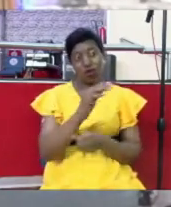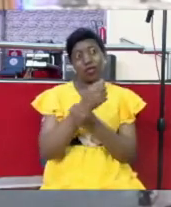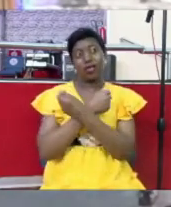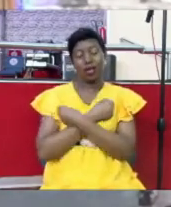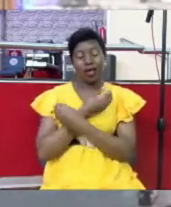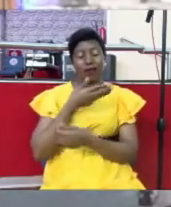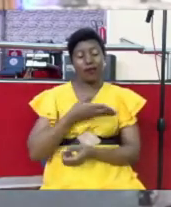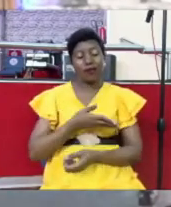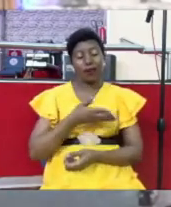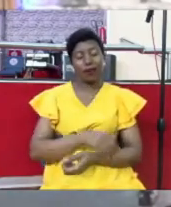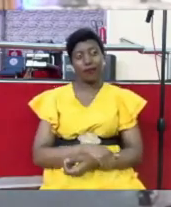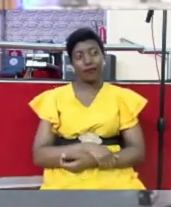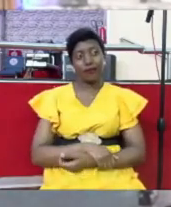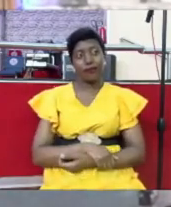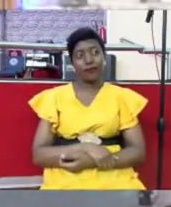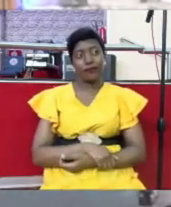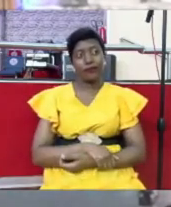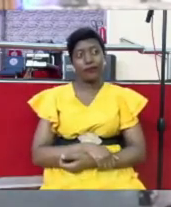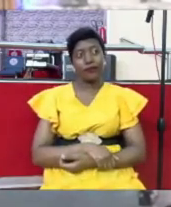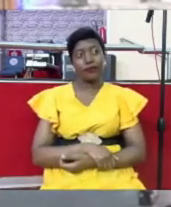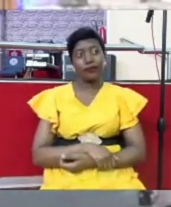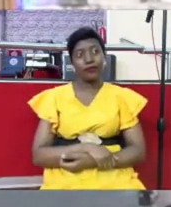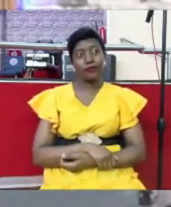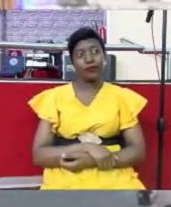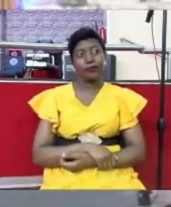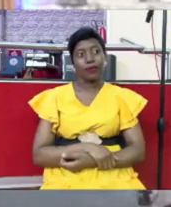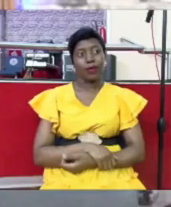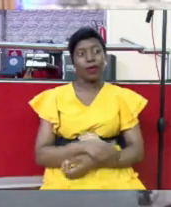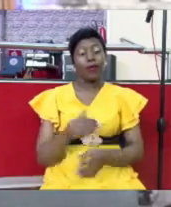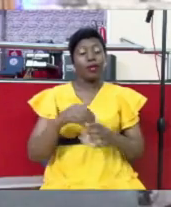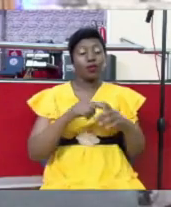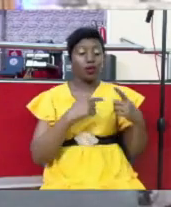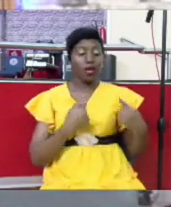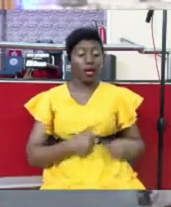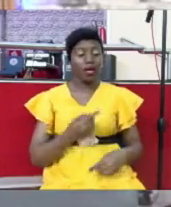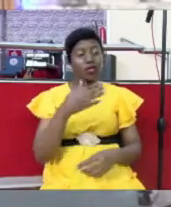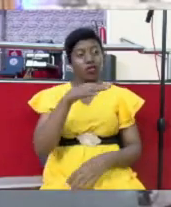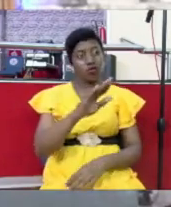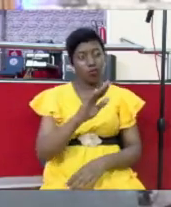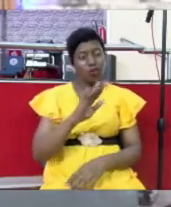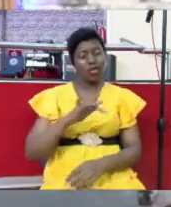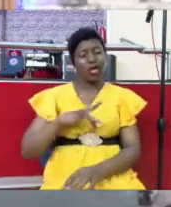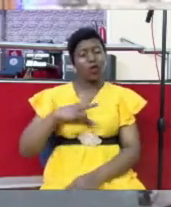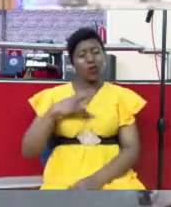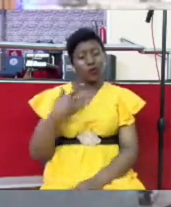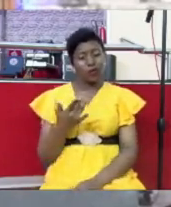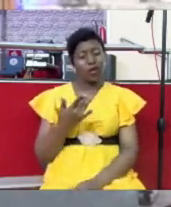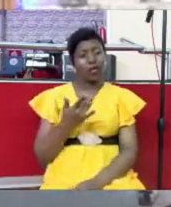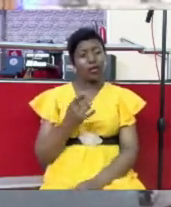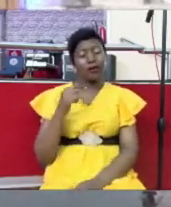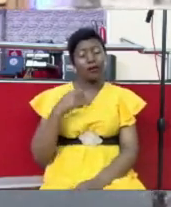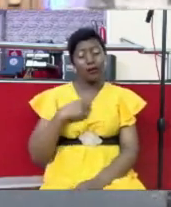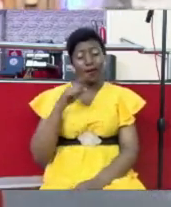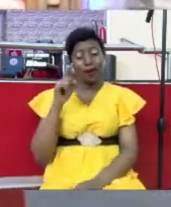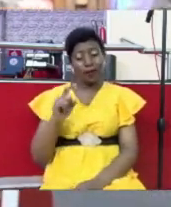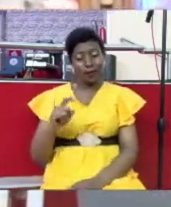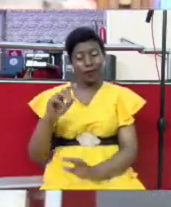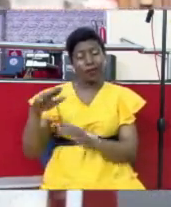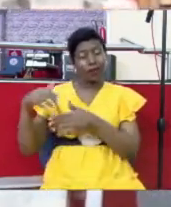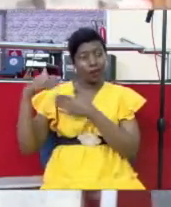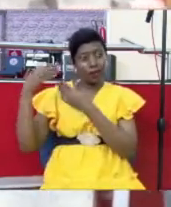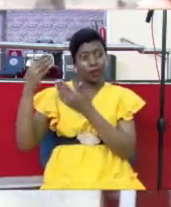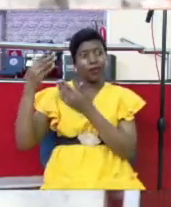sababu ndani ya moyo wako pana upendo. In your heart you're feeling like I owe it all to God. Moyoni mwako unaona kwamba